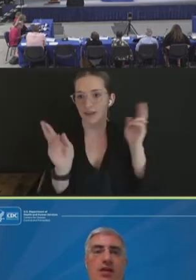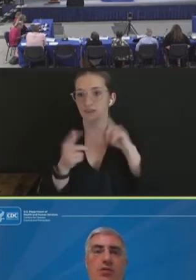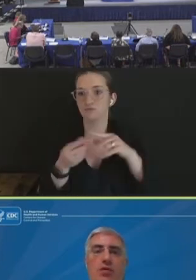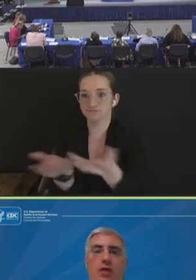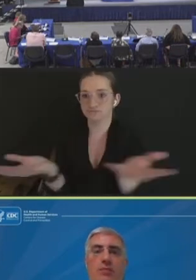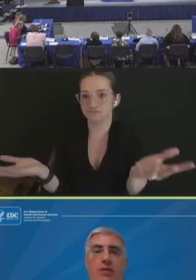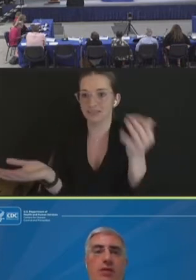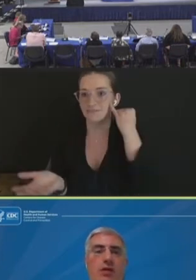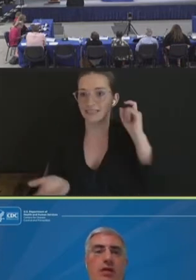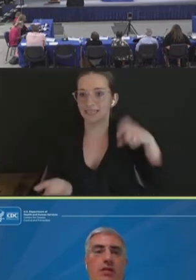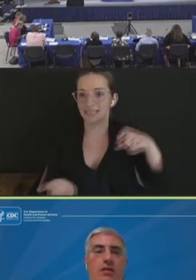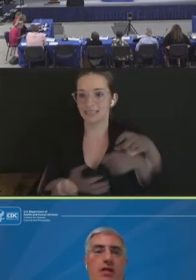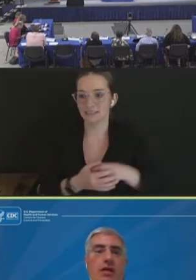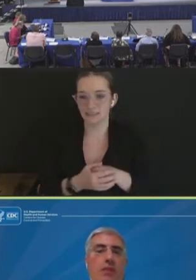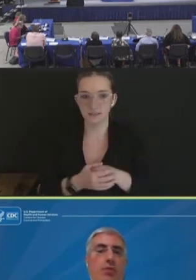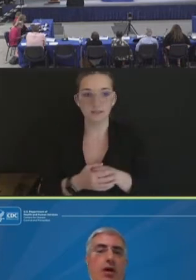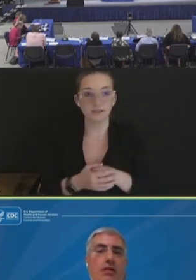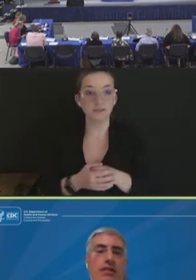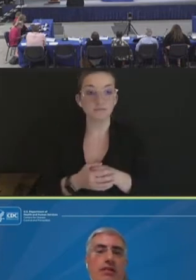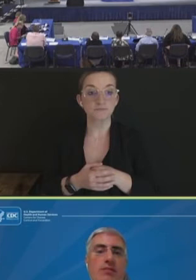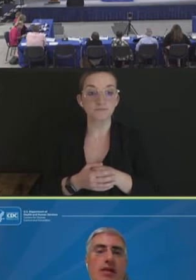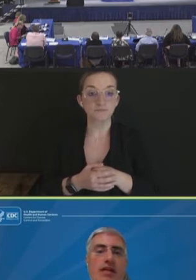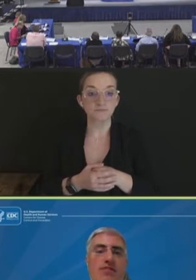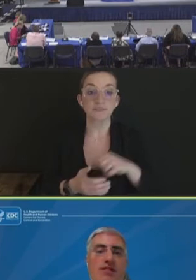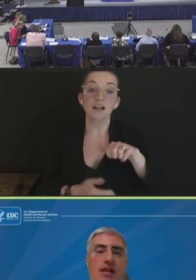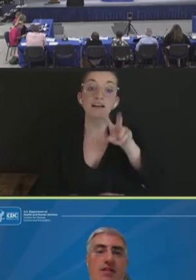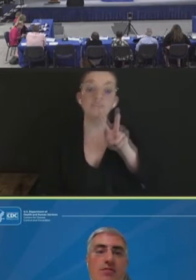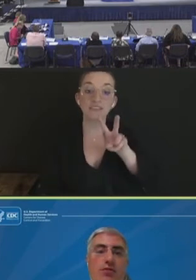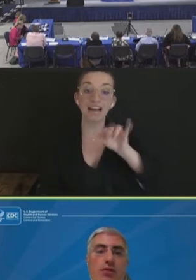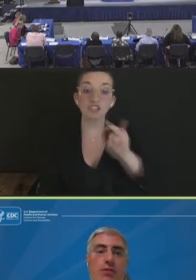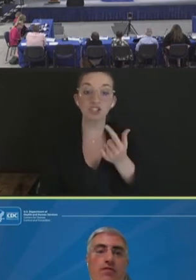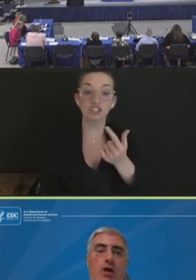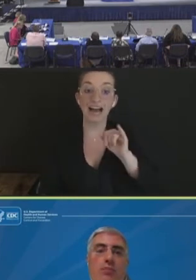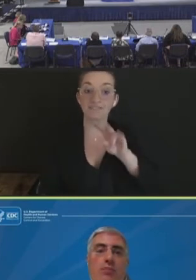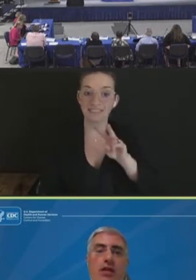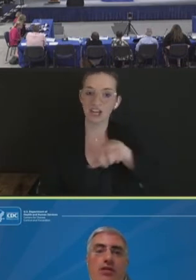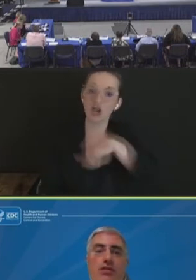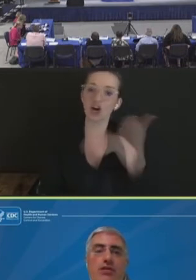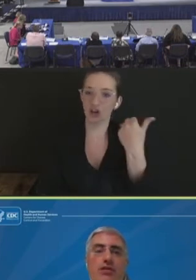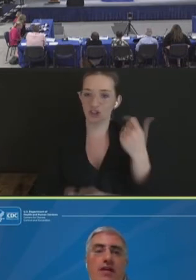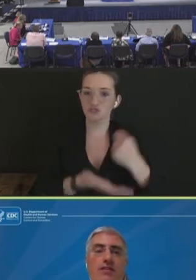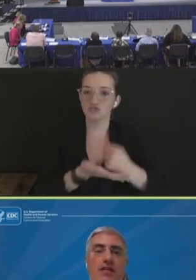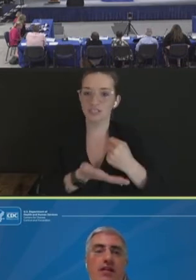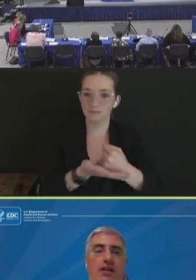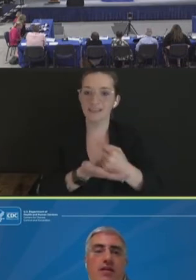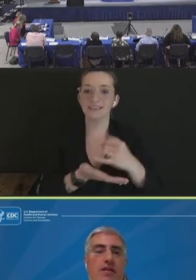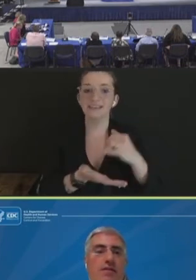Vaccinia immunoglobulin is a product licensed by the FDA for the treatment of complications due to